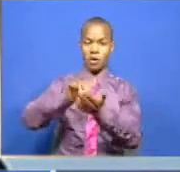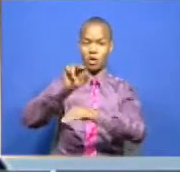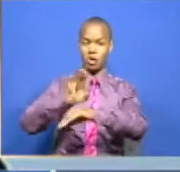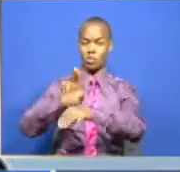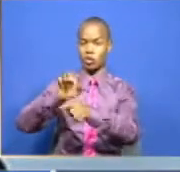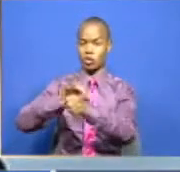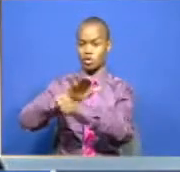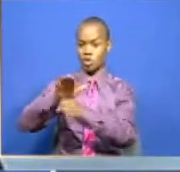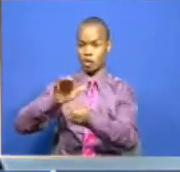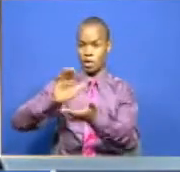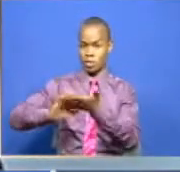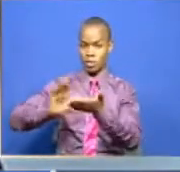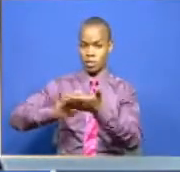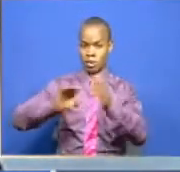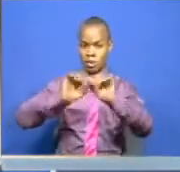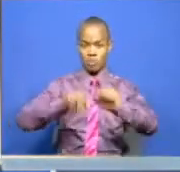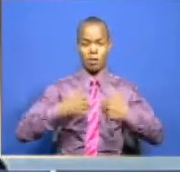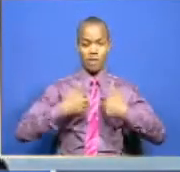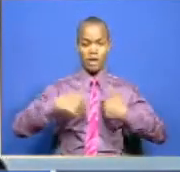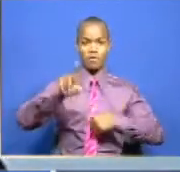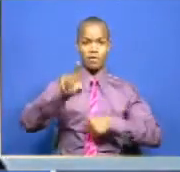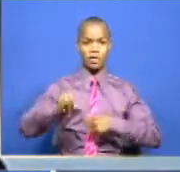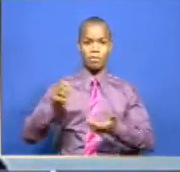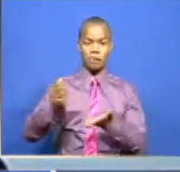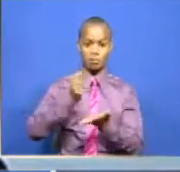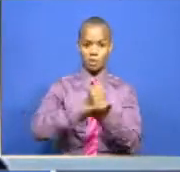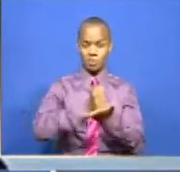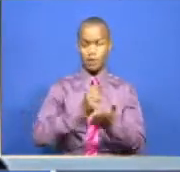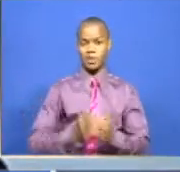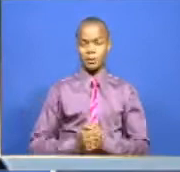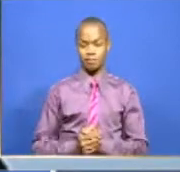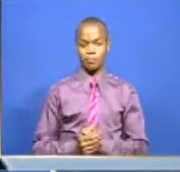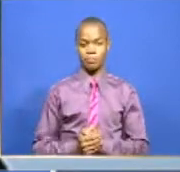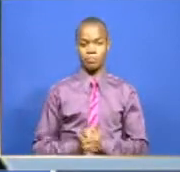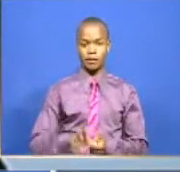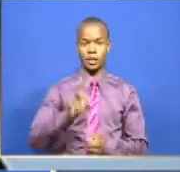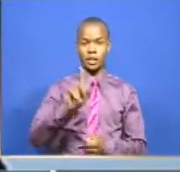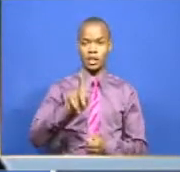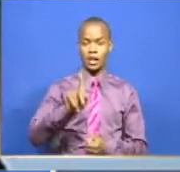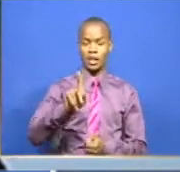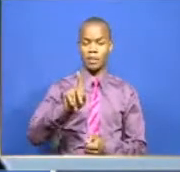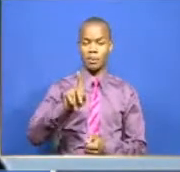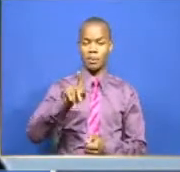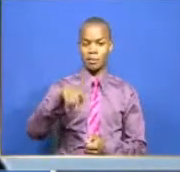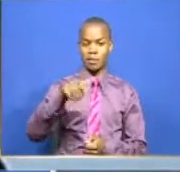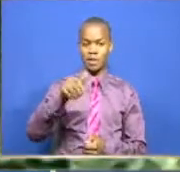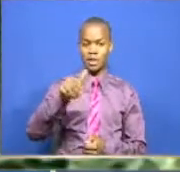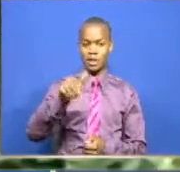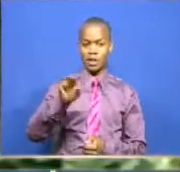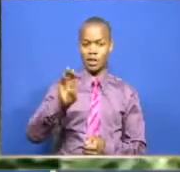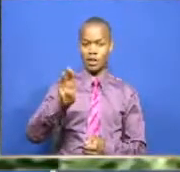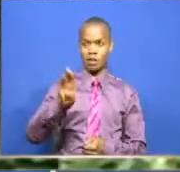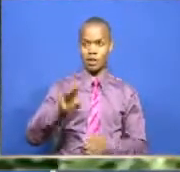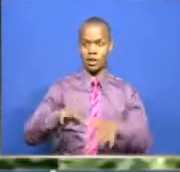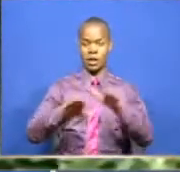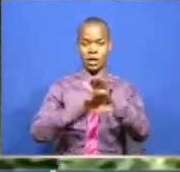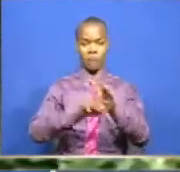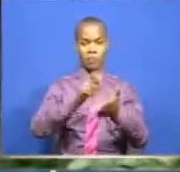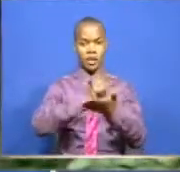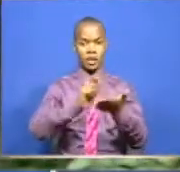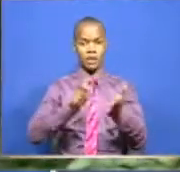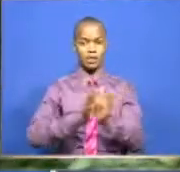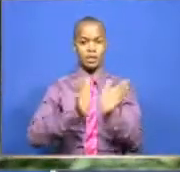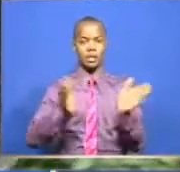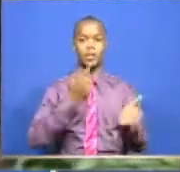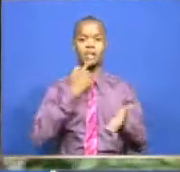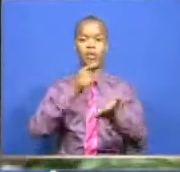as an excuse to secure cheap labor. According to KPAWU Deputy Secretary General Thomas Kemboi,